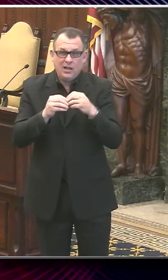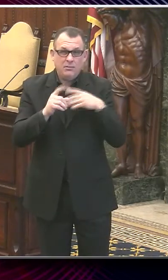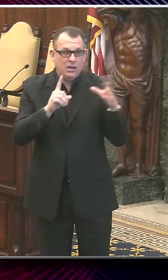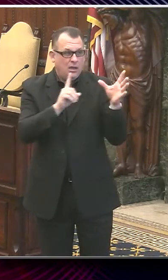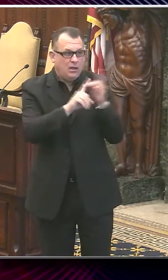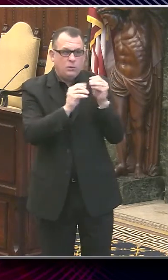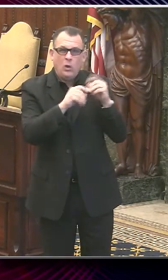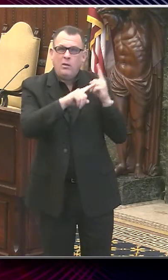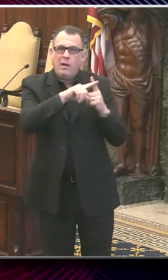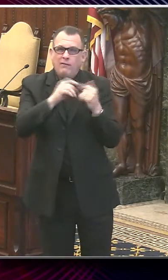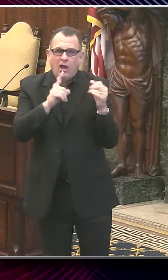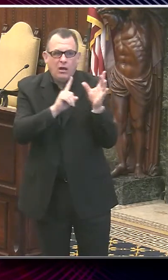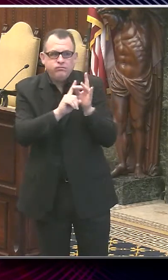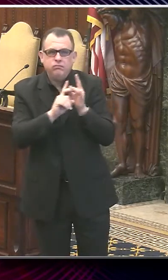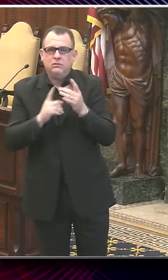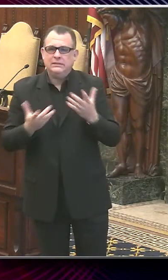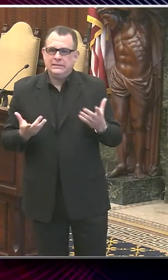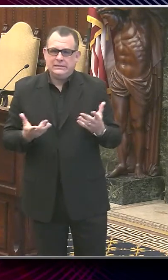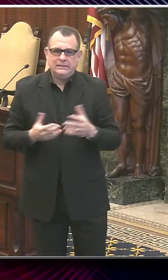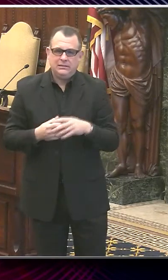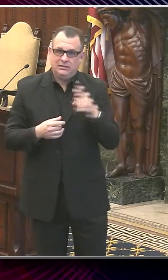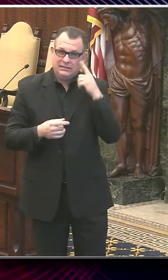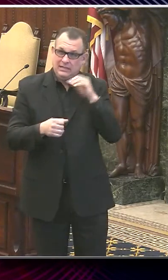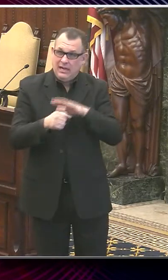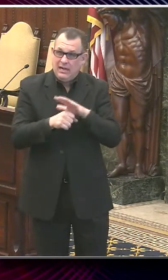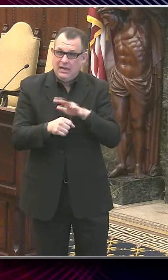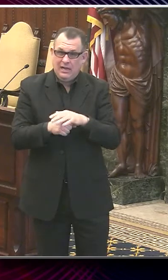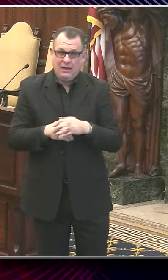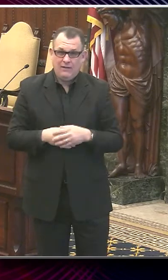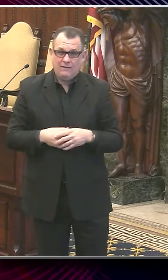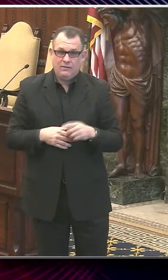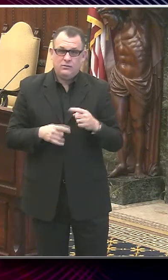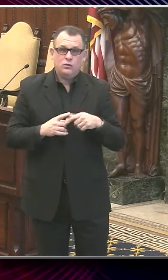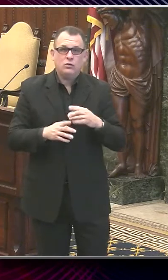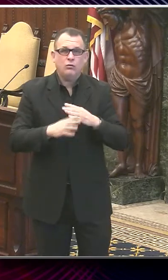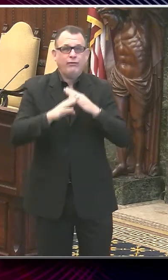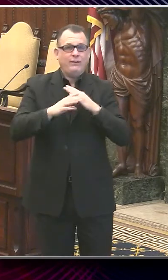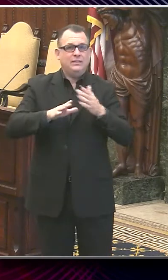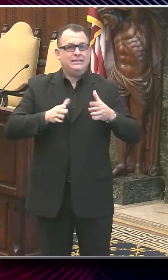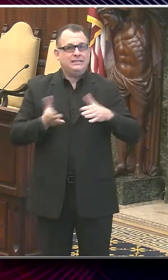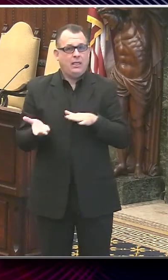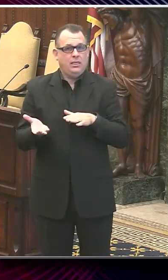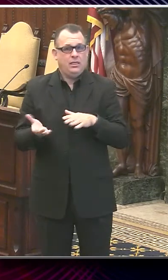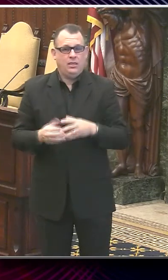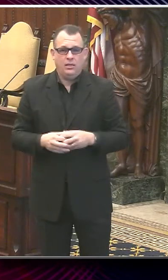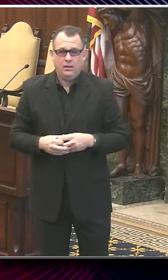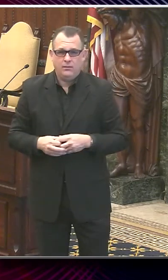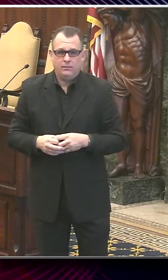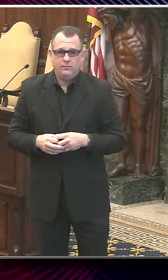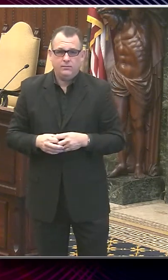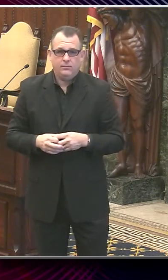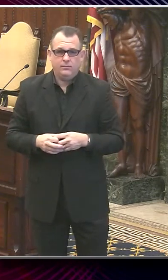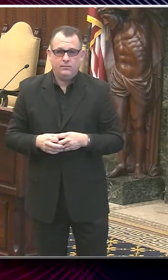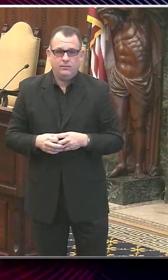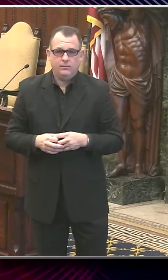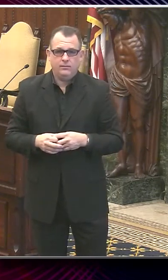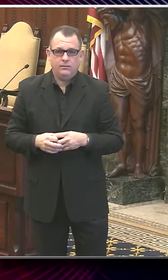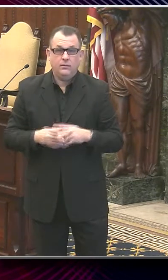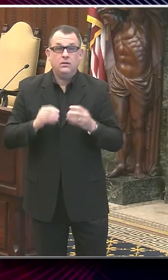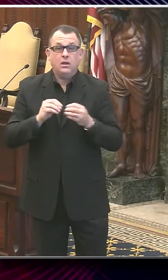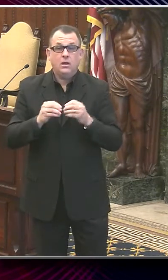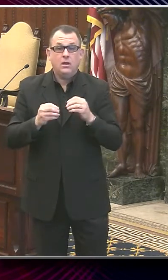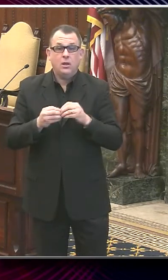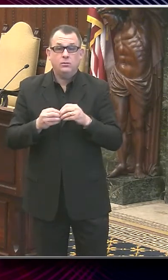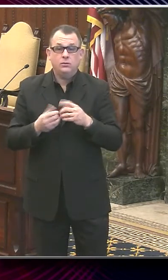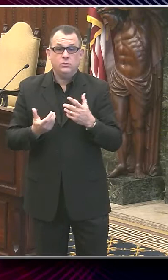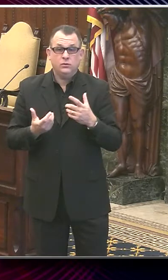now, but they are enough to prevent some deaths from COVID. And I think we need to particularly boost the numbers of the people over the age